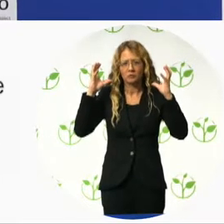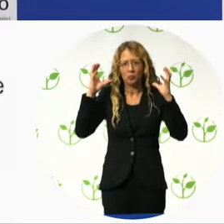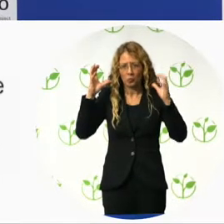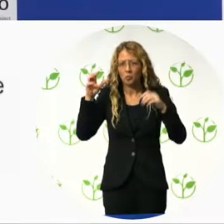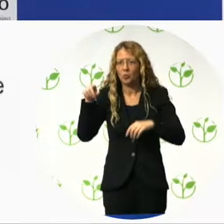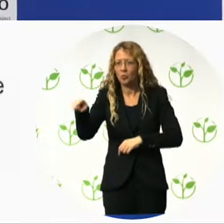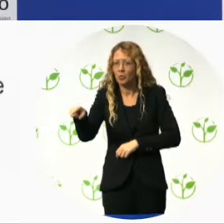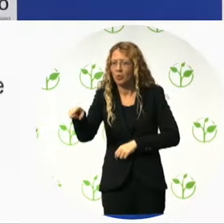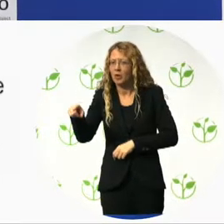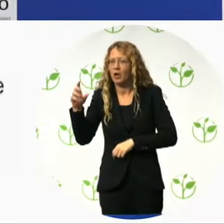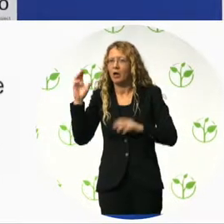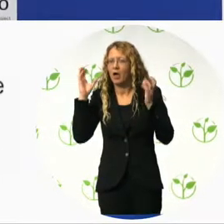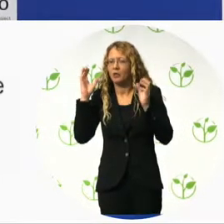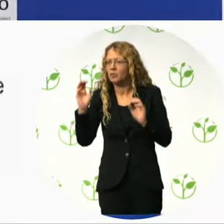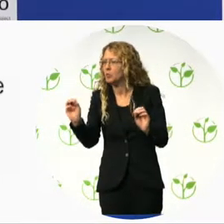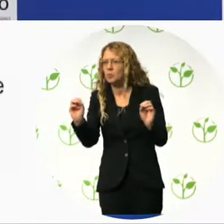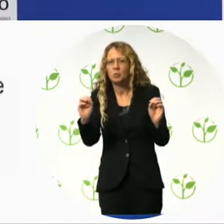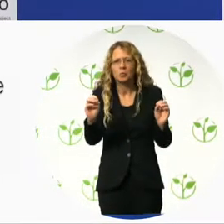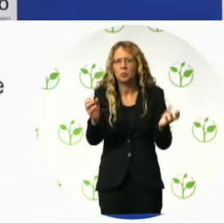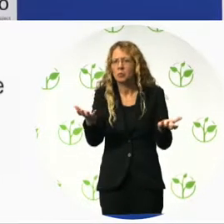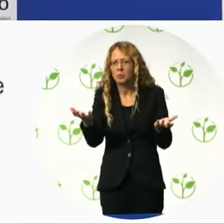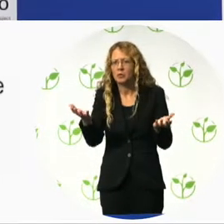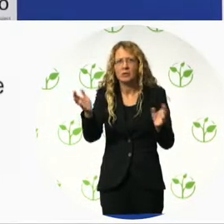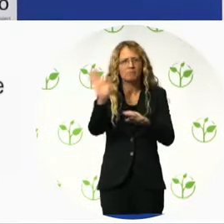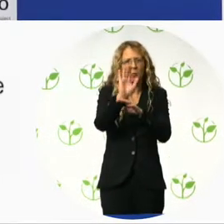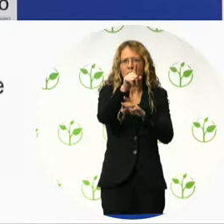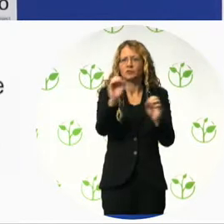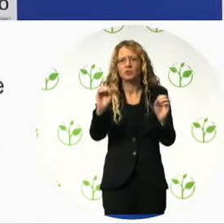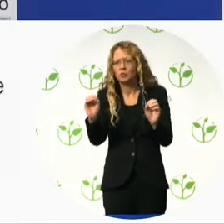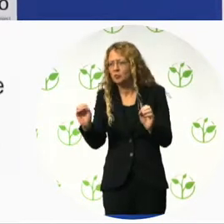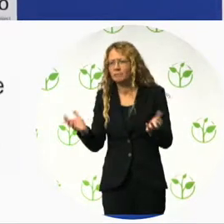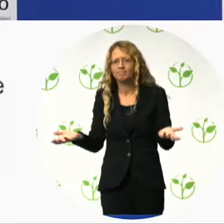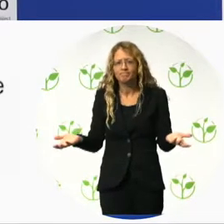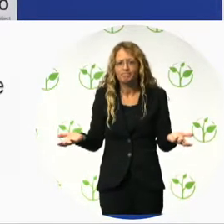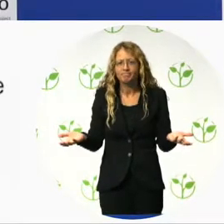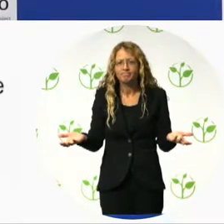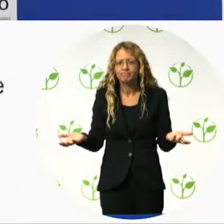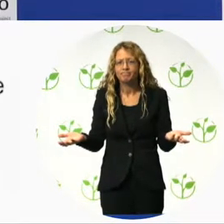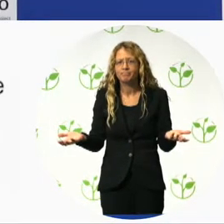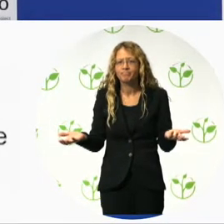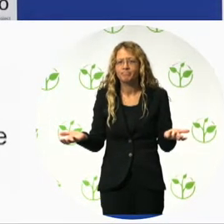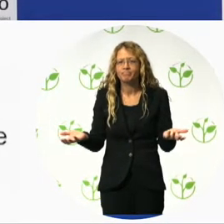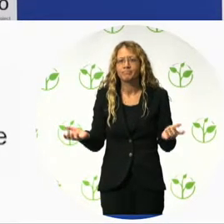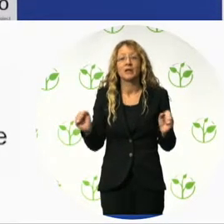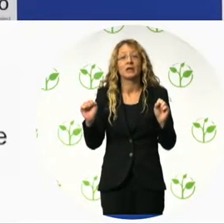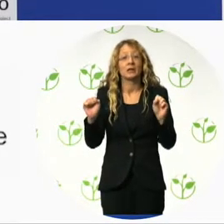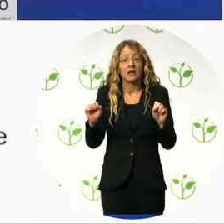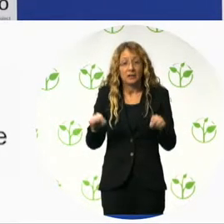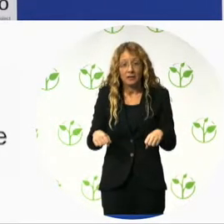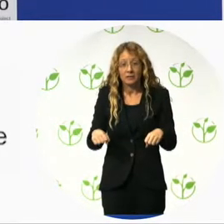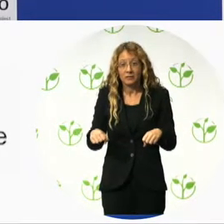theaters or with Puntos Vive Digital, people can hear the description of the contents that we have